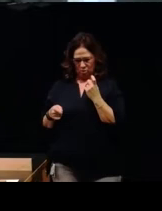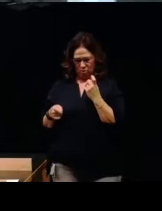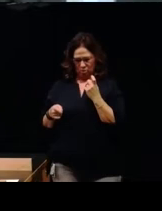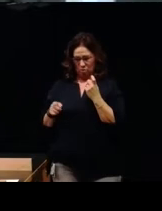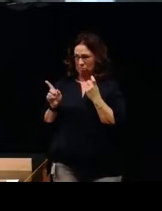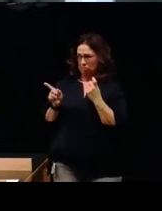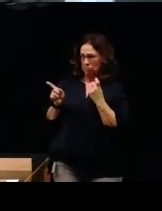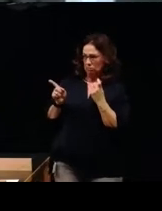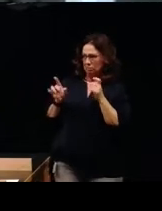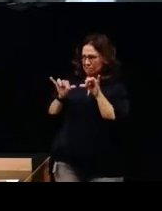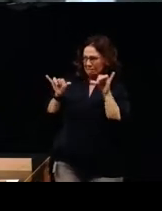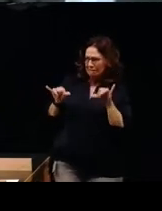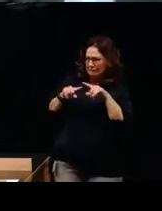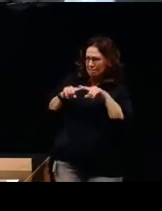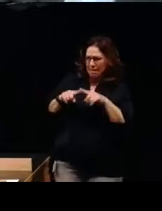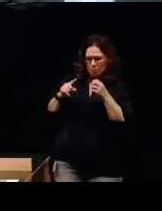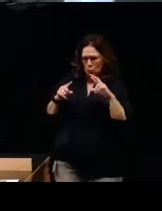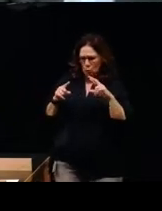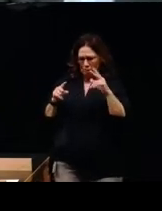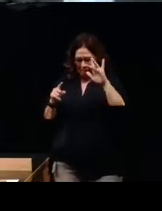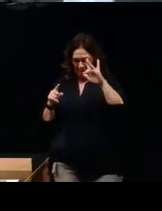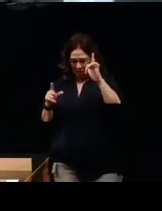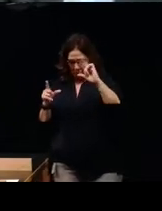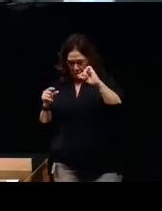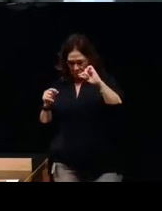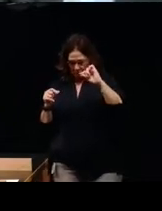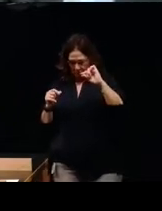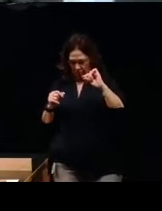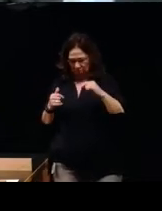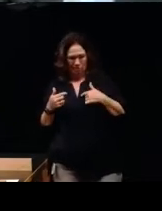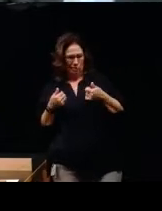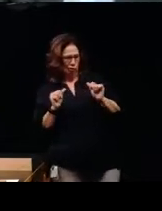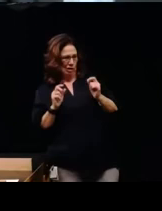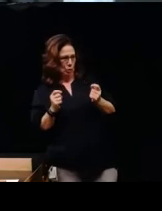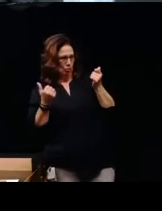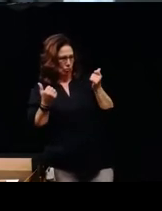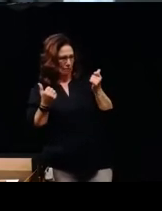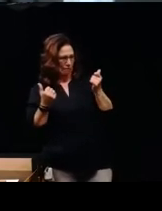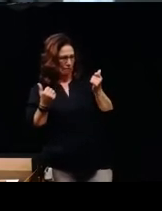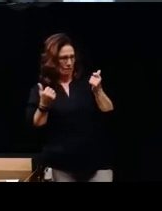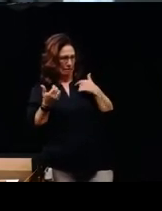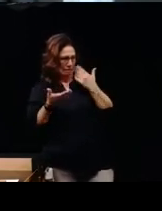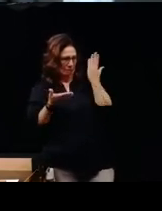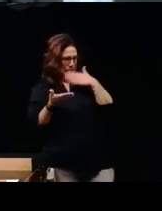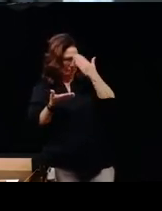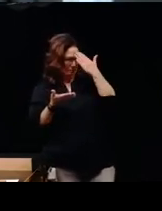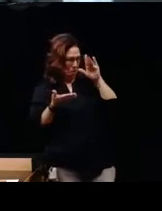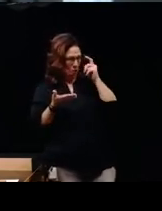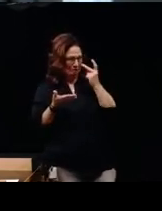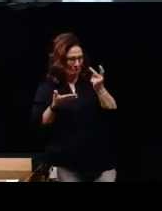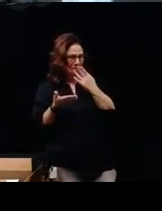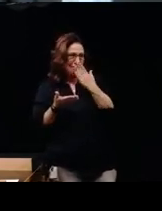that's it could be system based, or you may be able to click out of it. Let me see if I can get rid of that. I didn't realize you were seeing that. Thank you